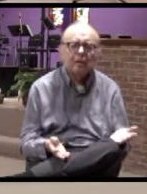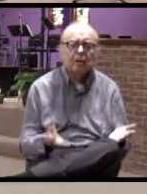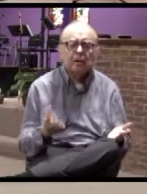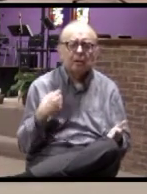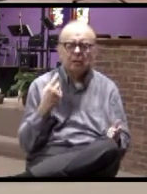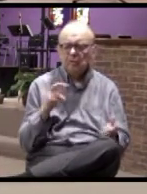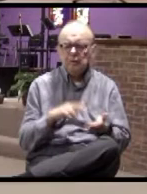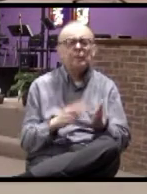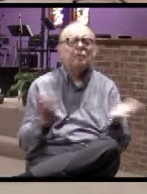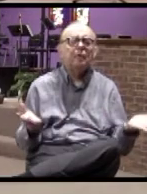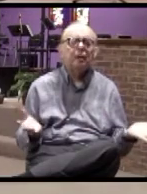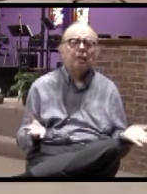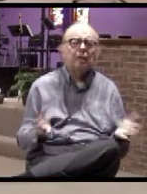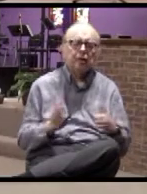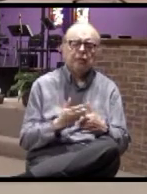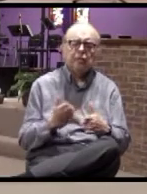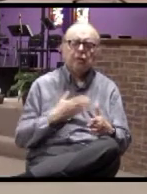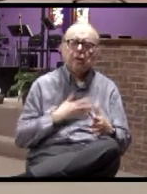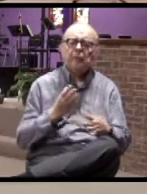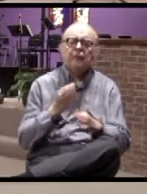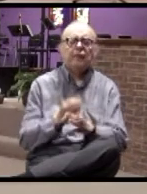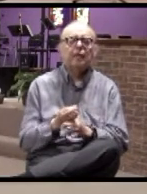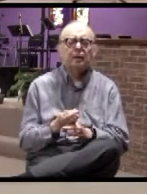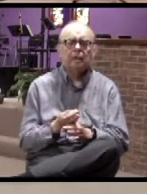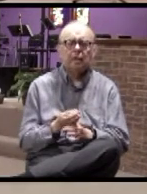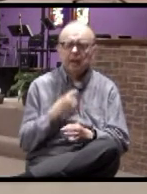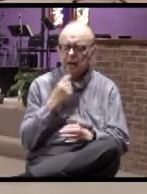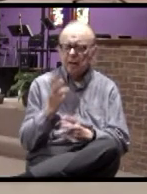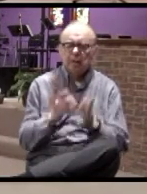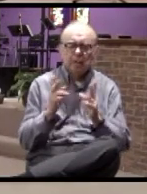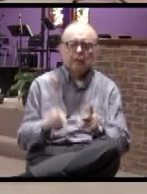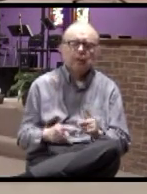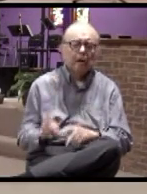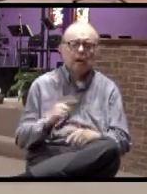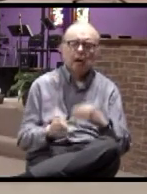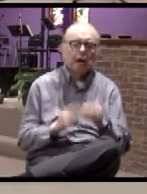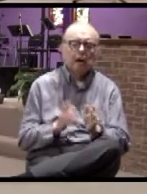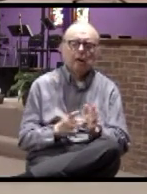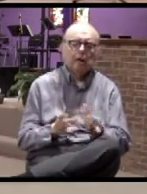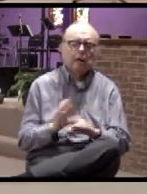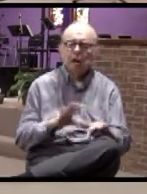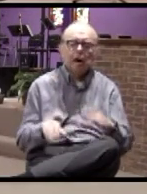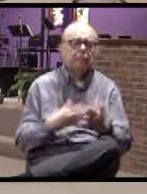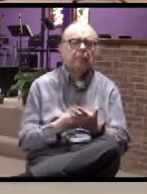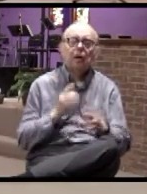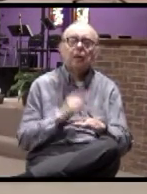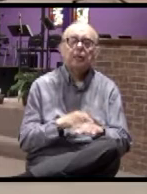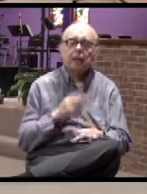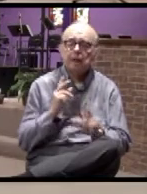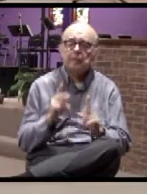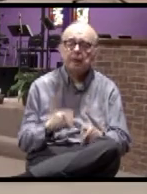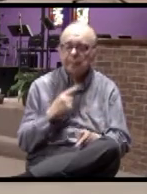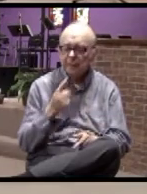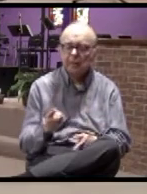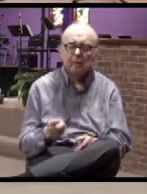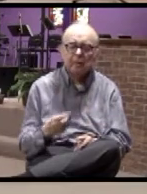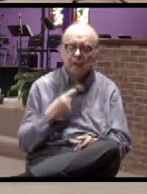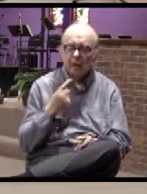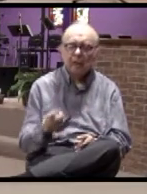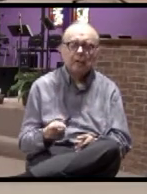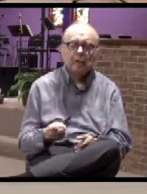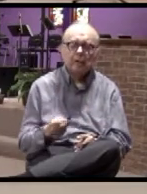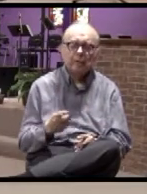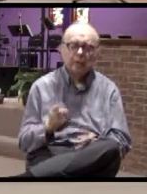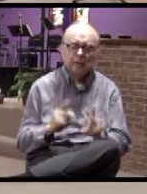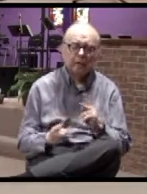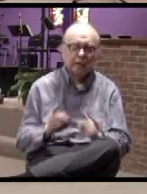What do you mean, share my faith? Well, tell somebody about Jesus. Oh, I do that all the time. I tell them every time I